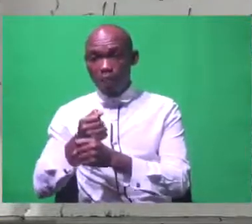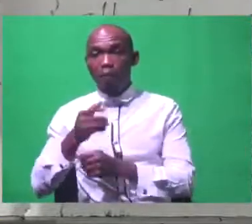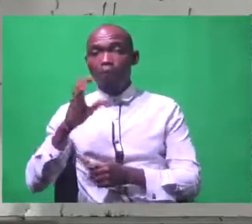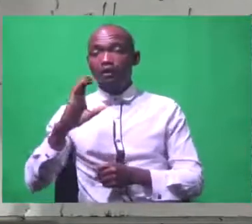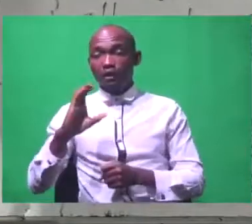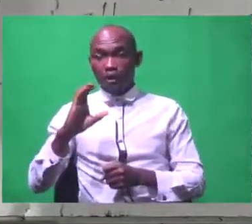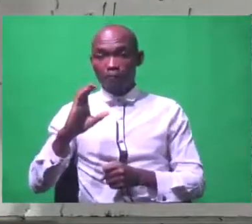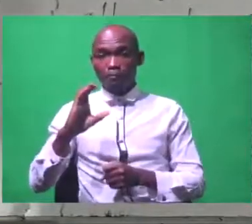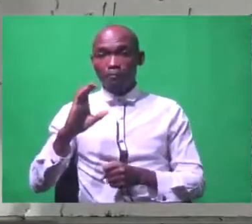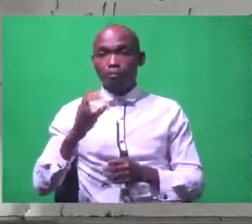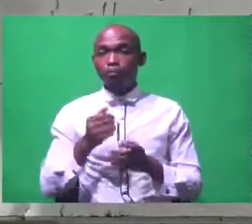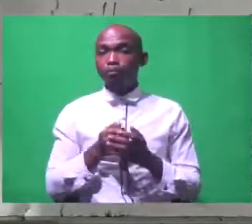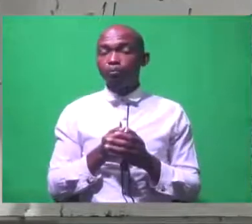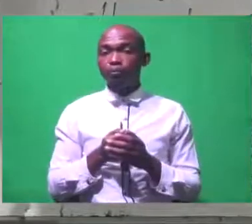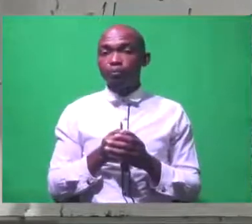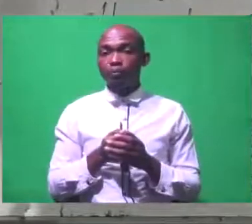C,